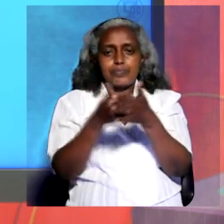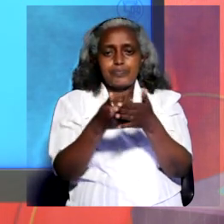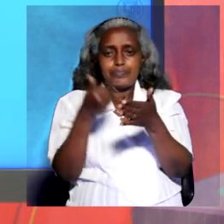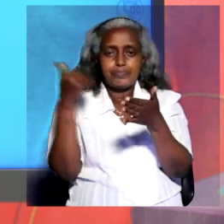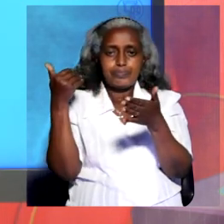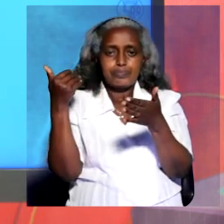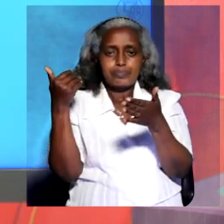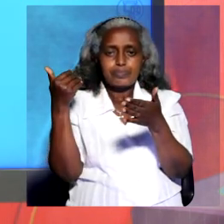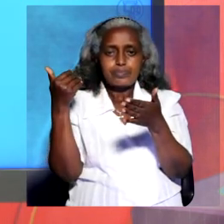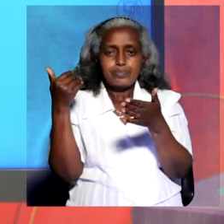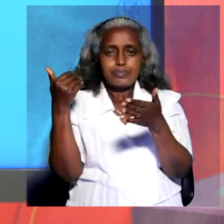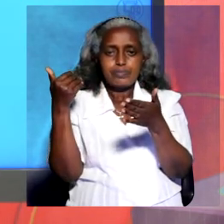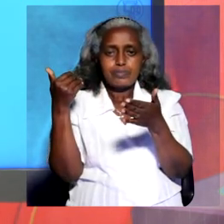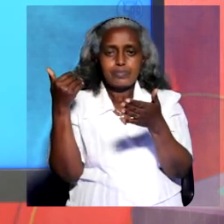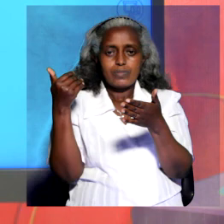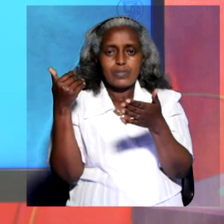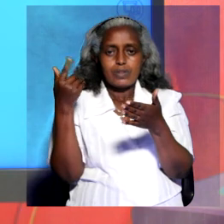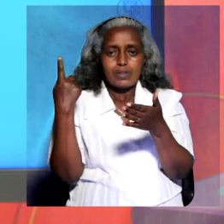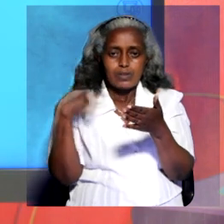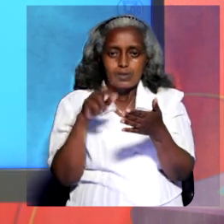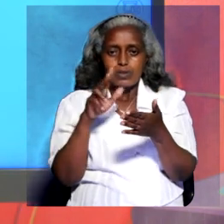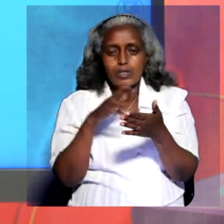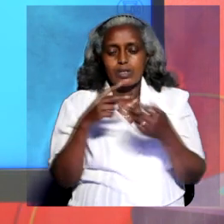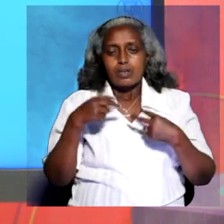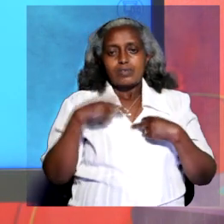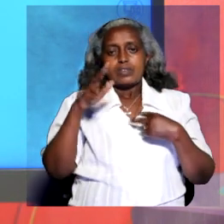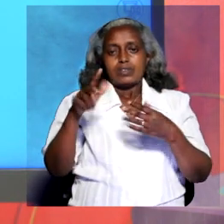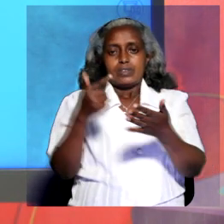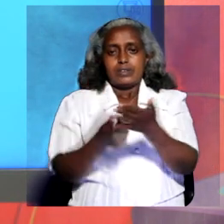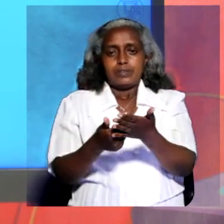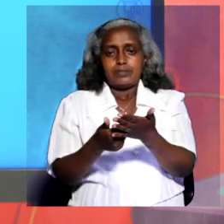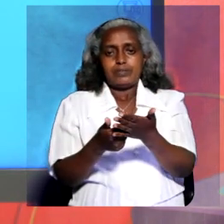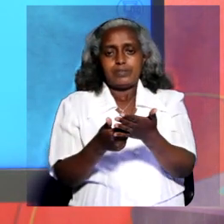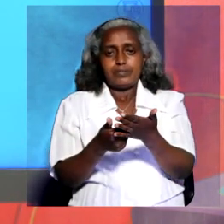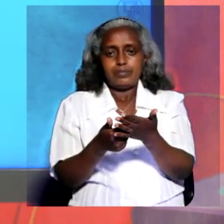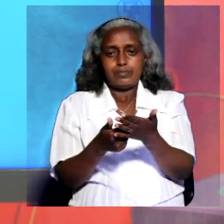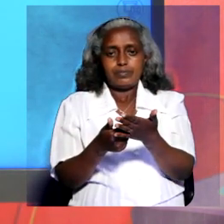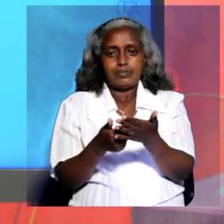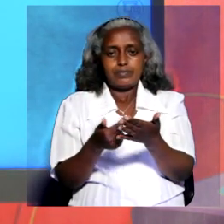minus, we have 3 here.